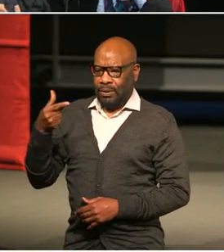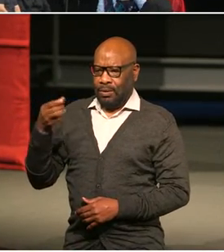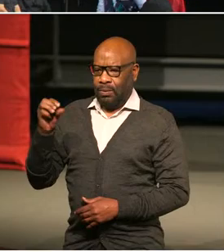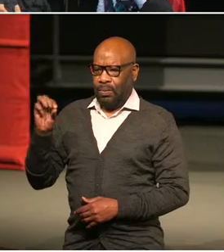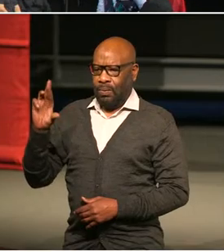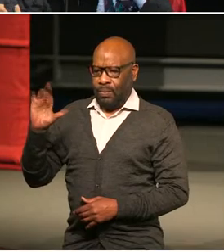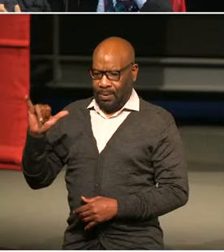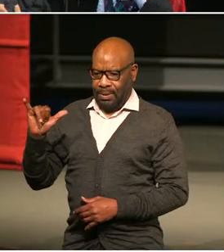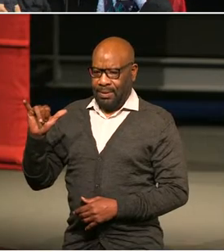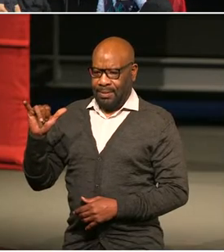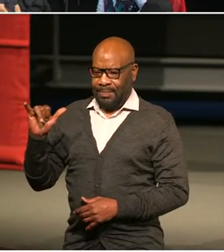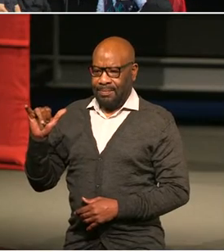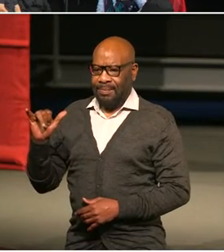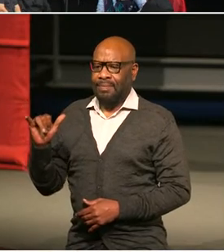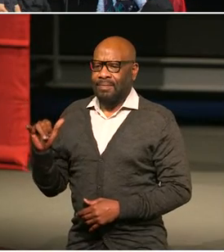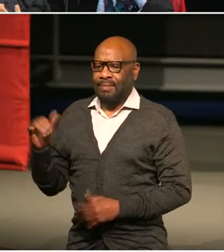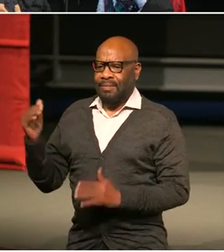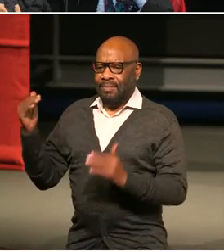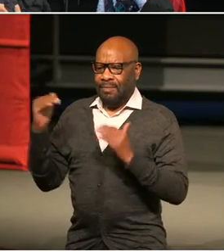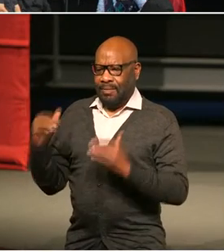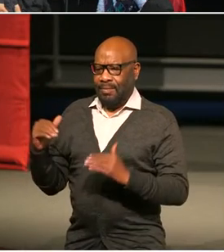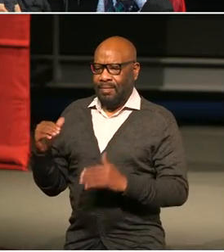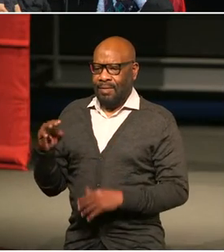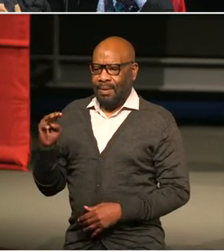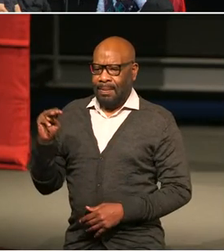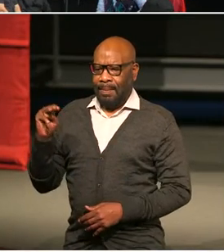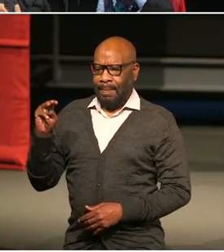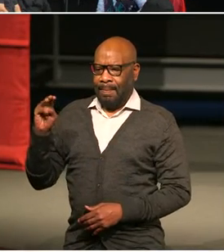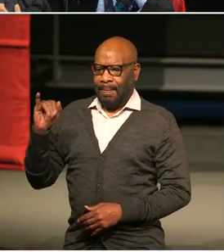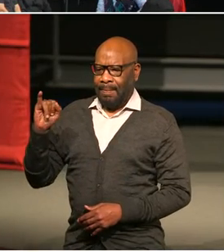and Luseño, Pechanga.